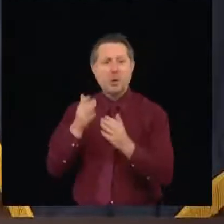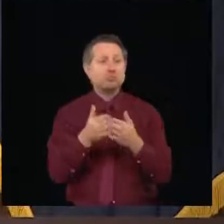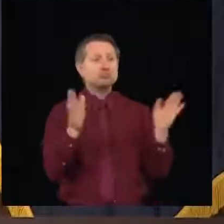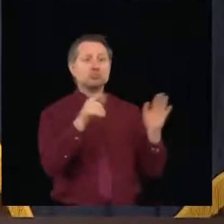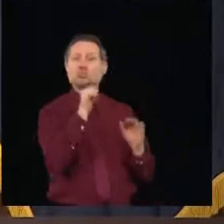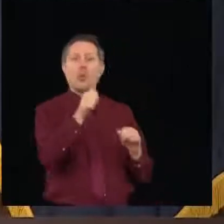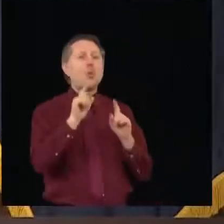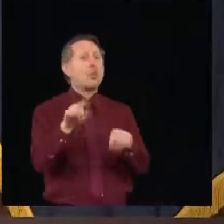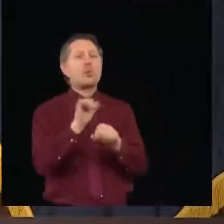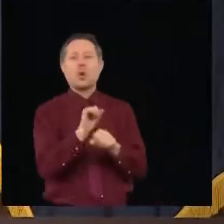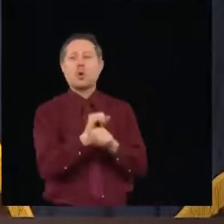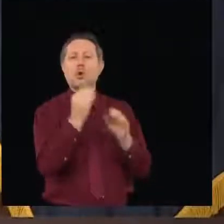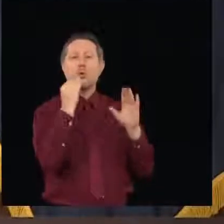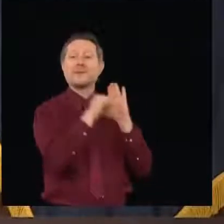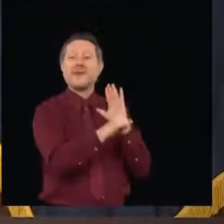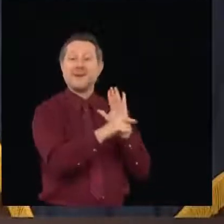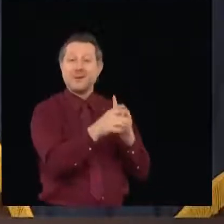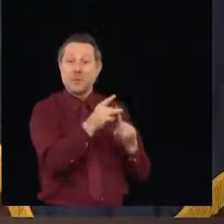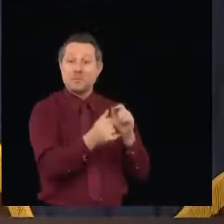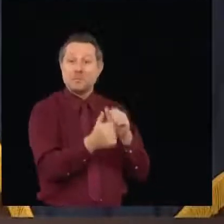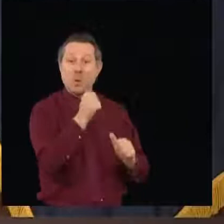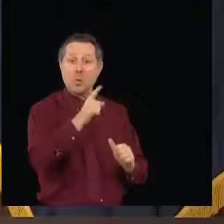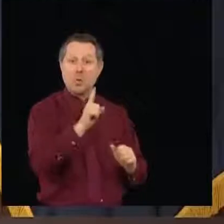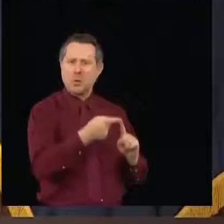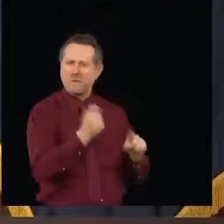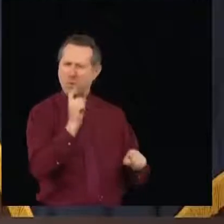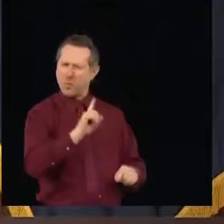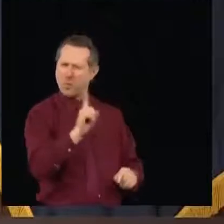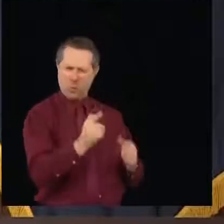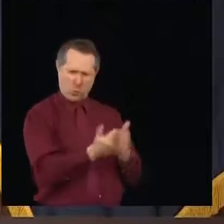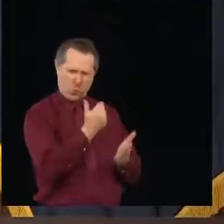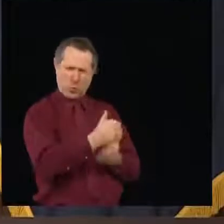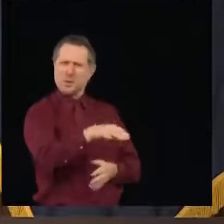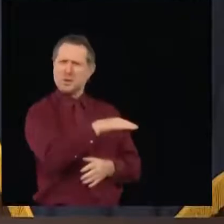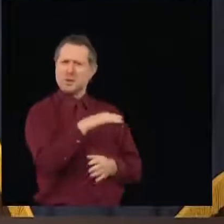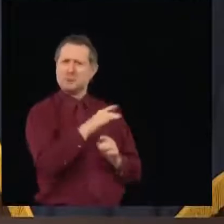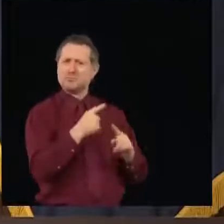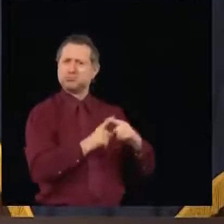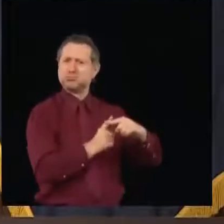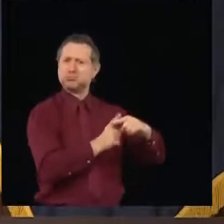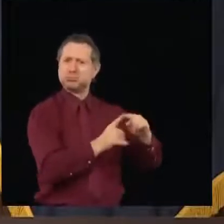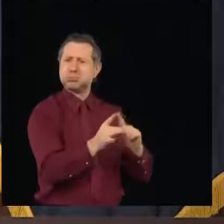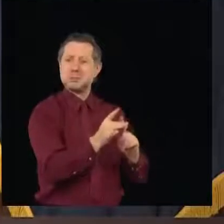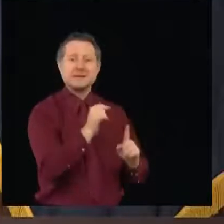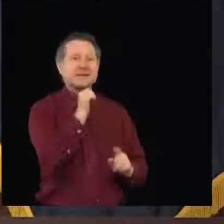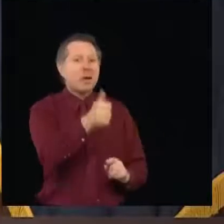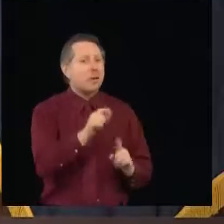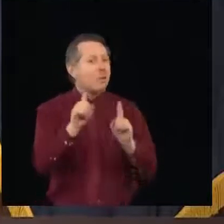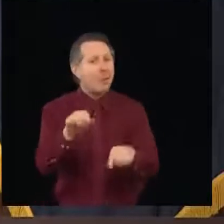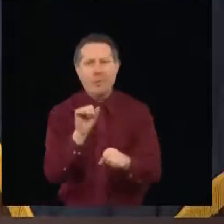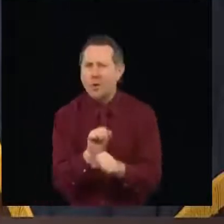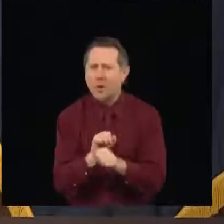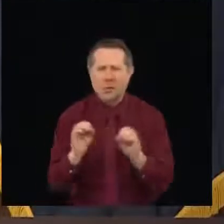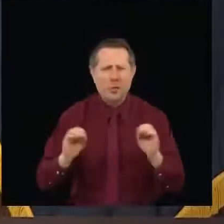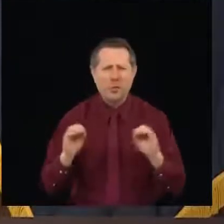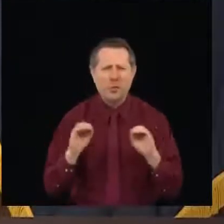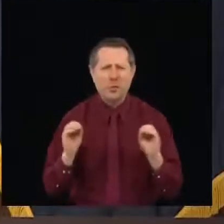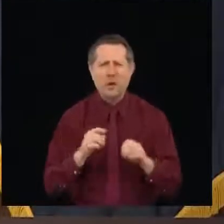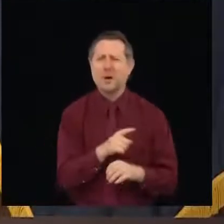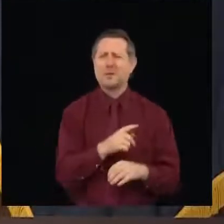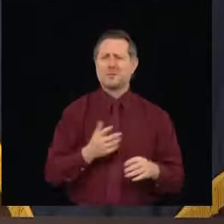cases are coming predominantly from people who are not working, and they are at